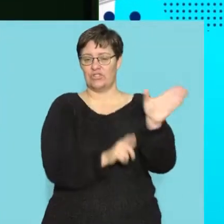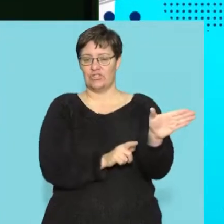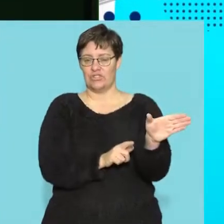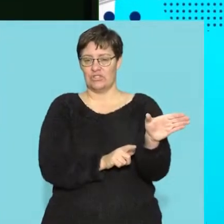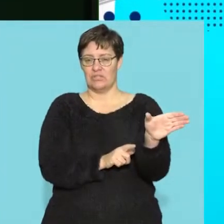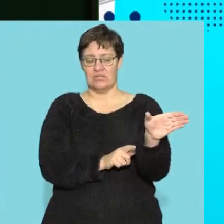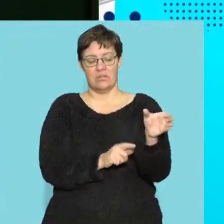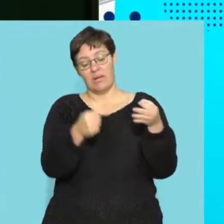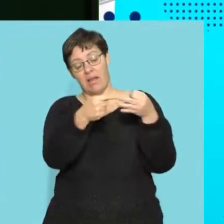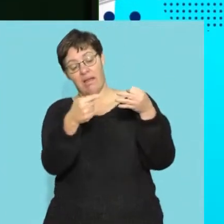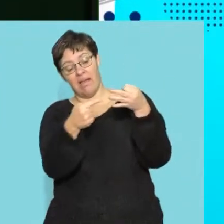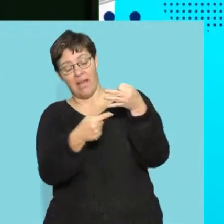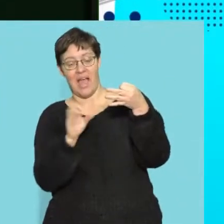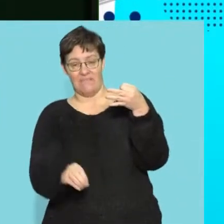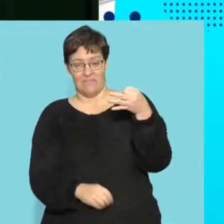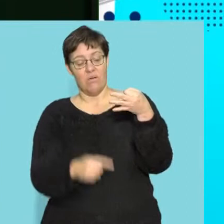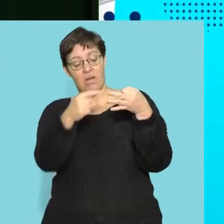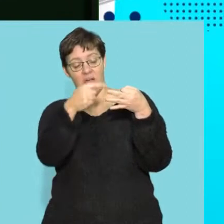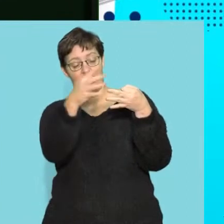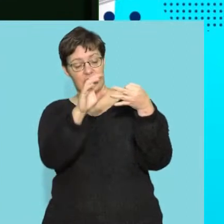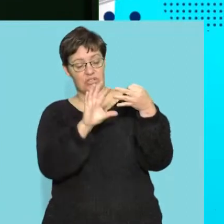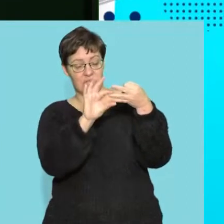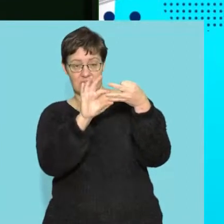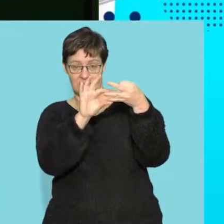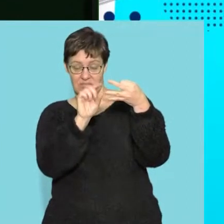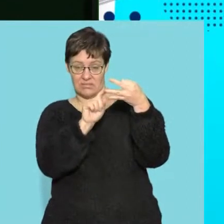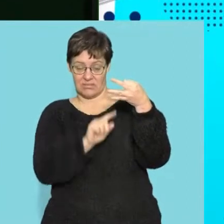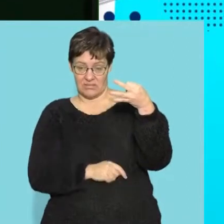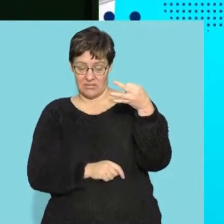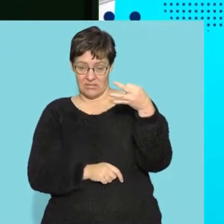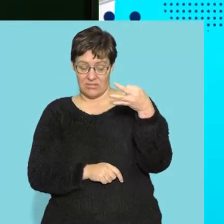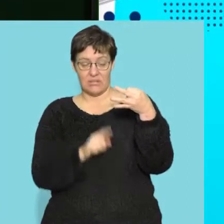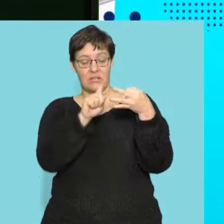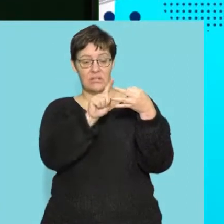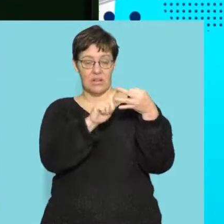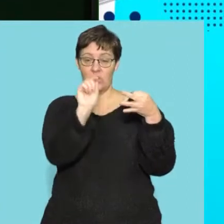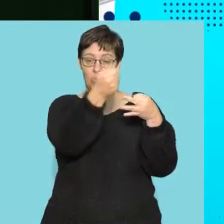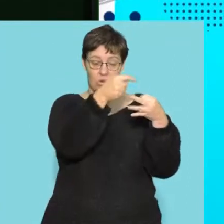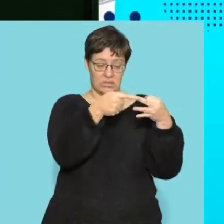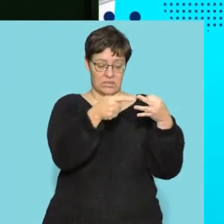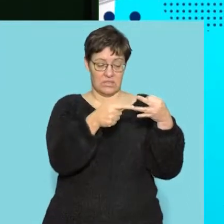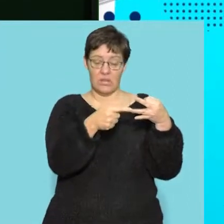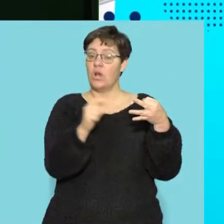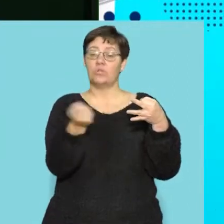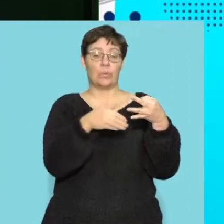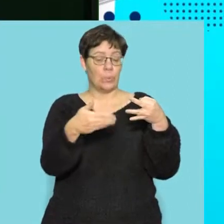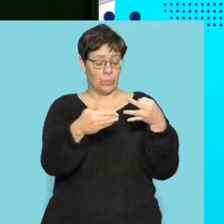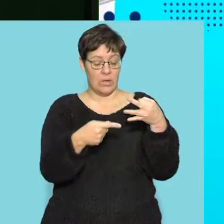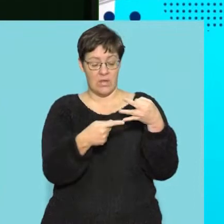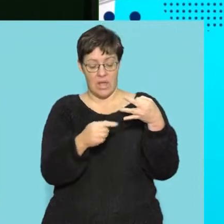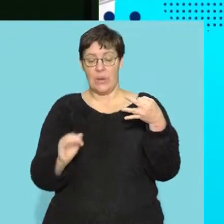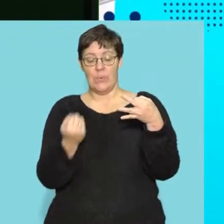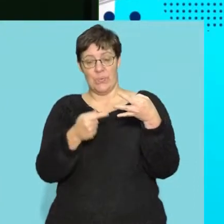Remember, there are 3 components that you look for with depreciation. What are they? It's your sold, your unsold, and